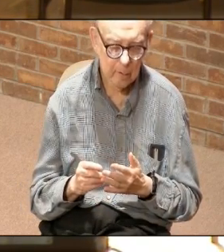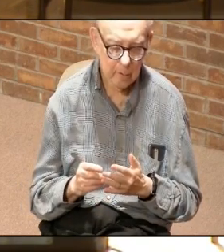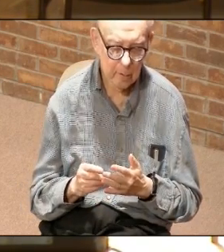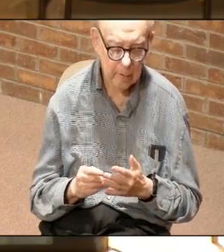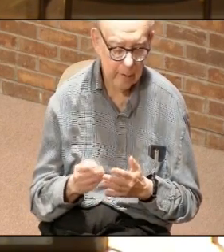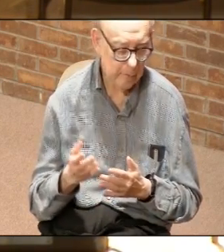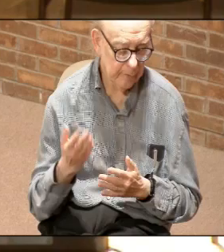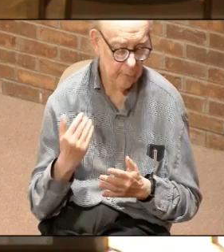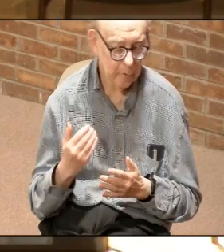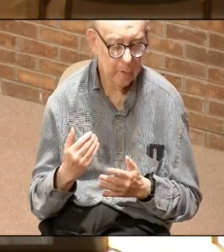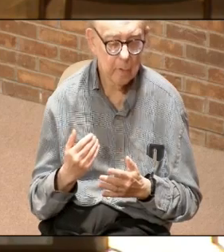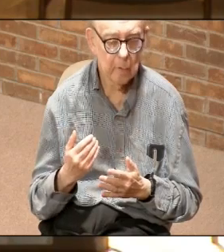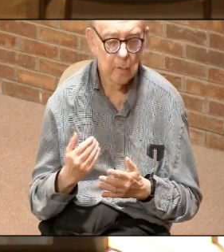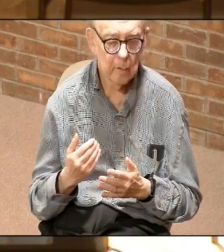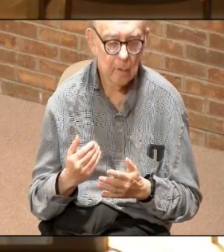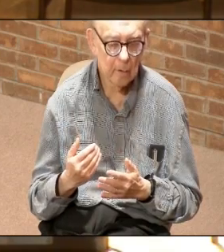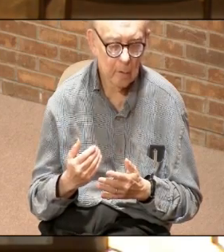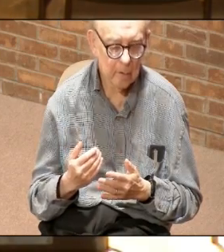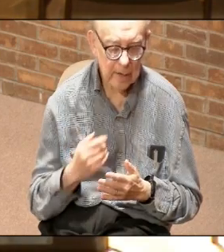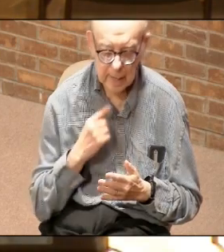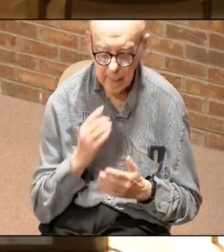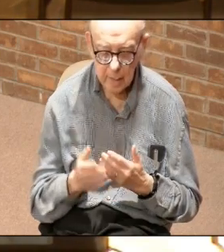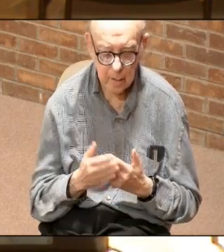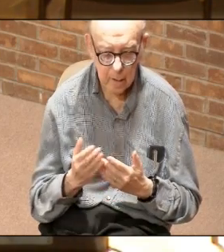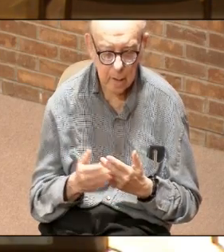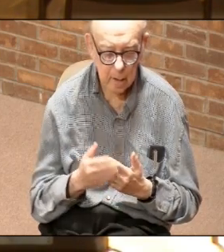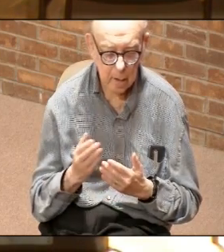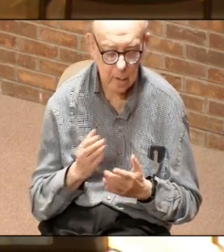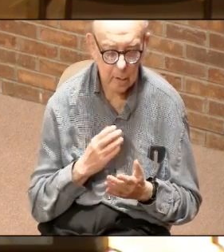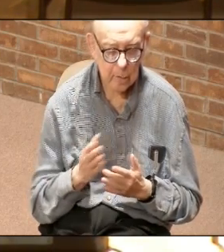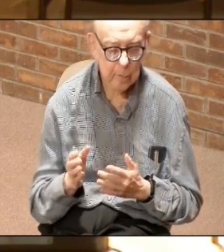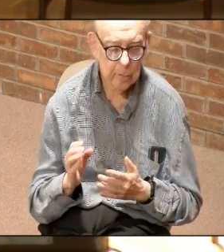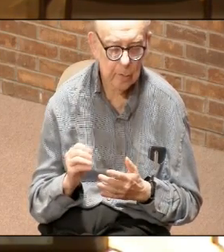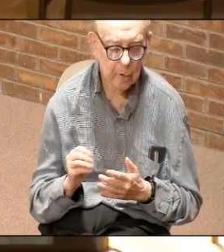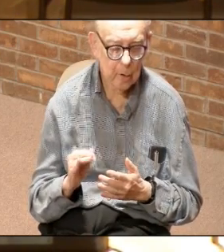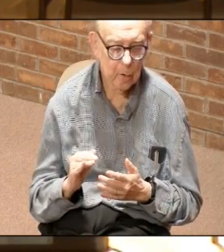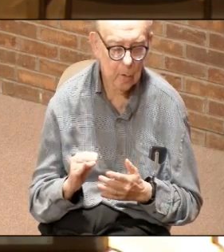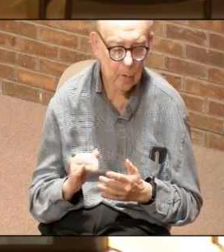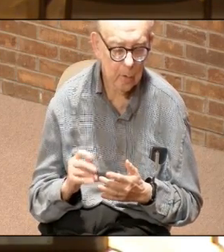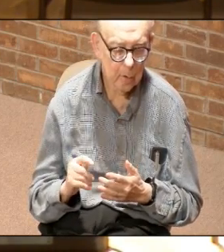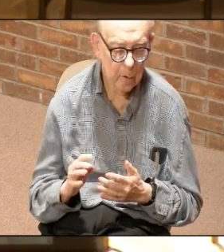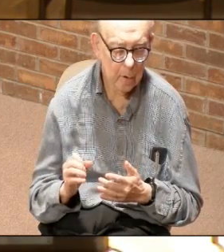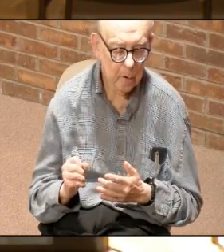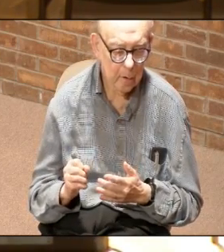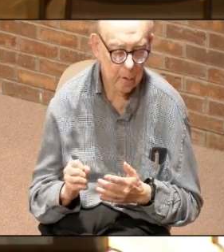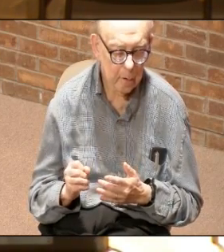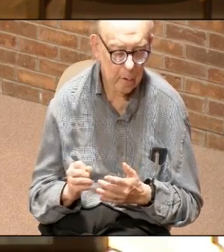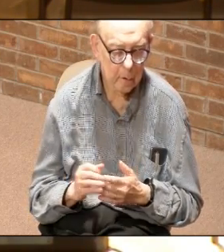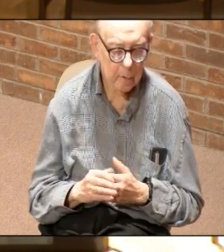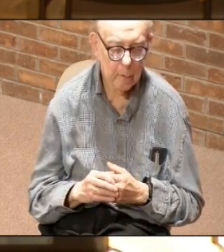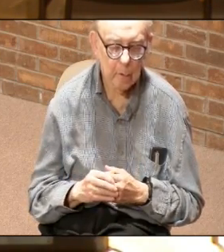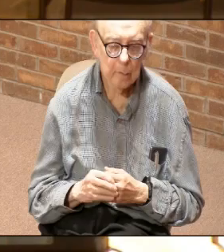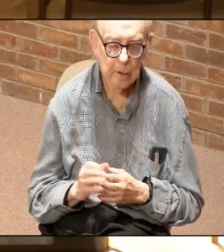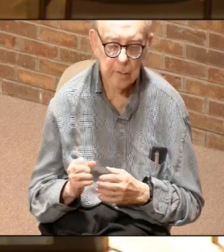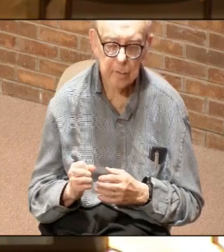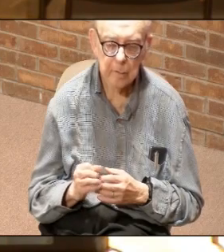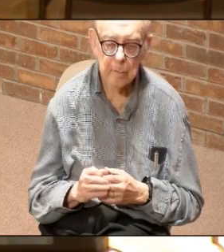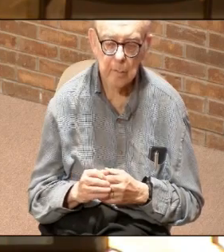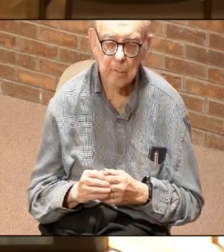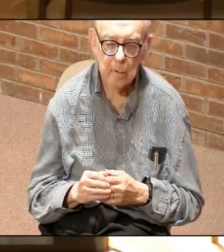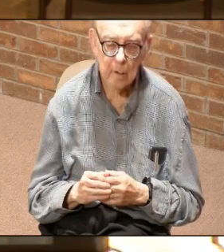Used to, it was very easy to go through the obituaries. I think it was Marshall I was talking to about this